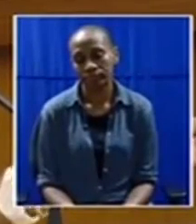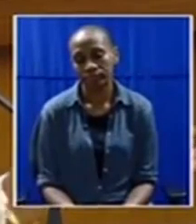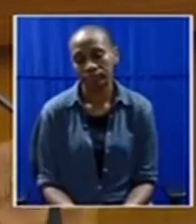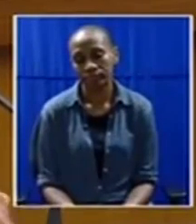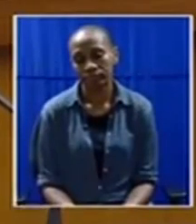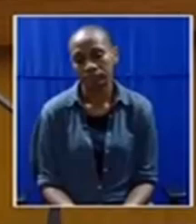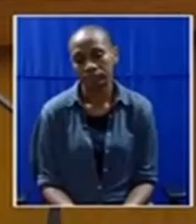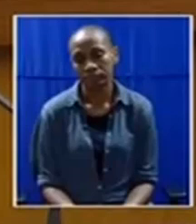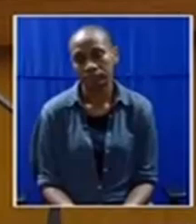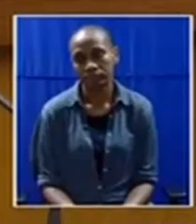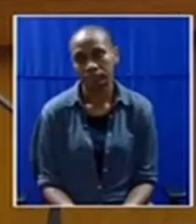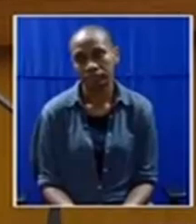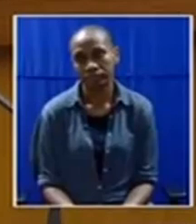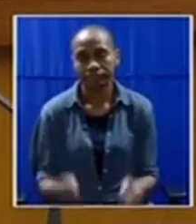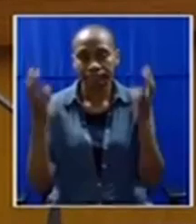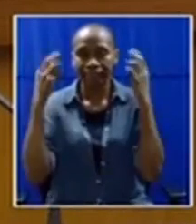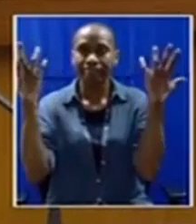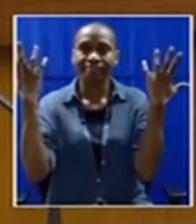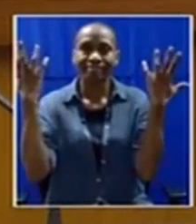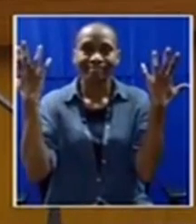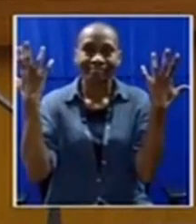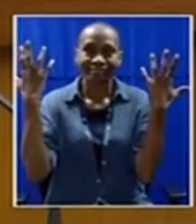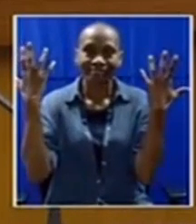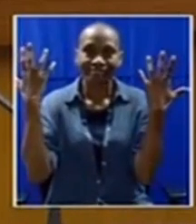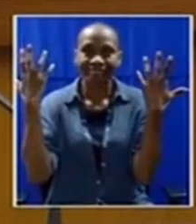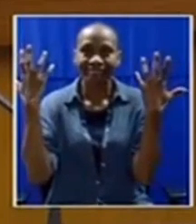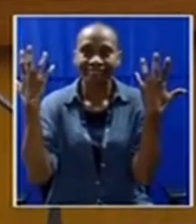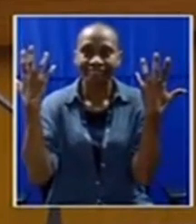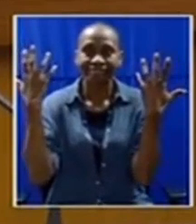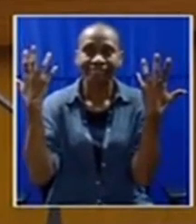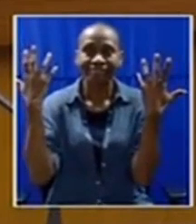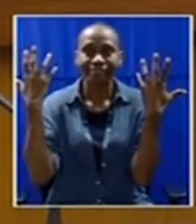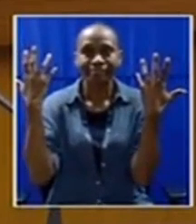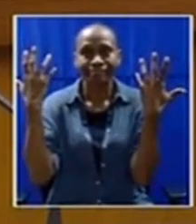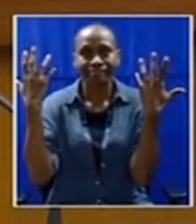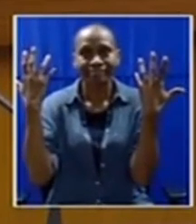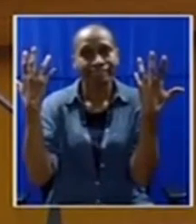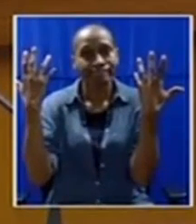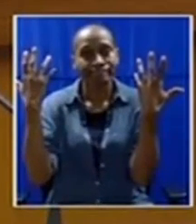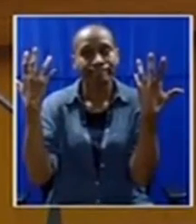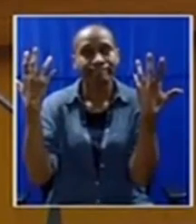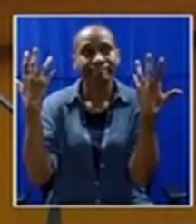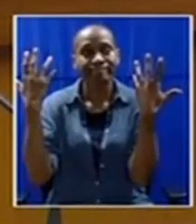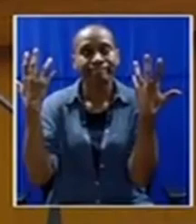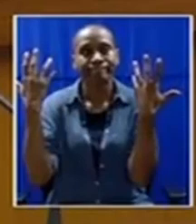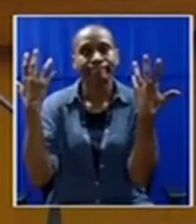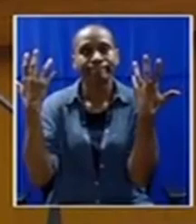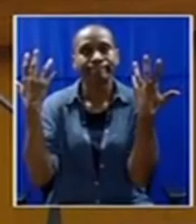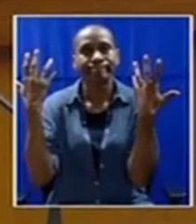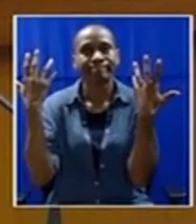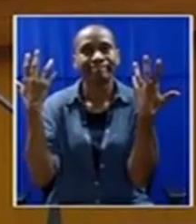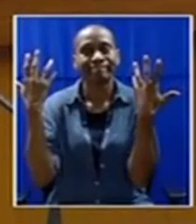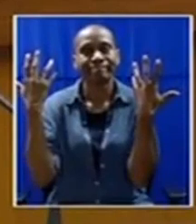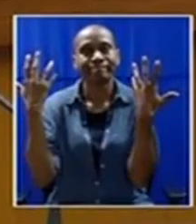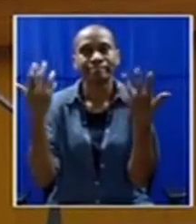Just recently, we did celebrate 20 years of our Constitution,